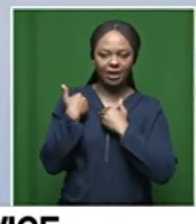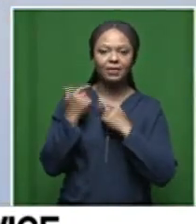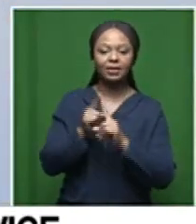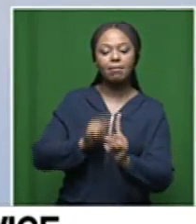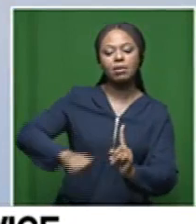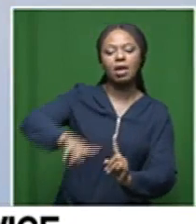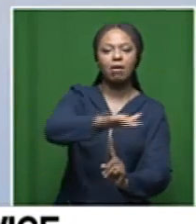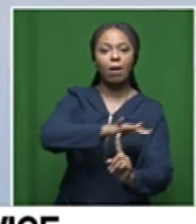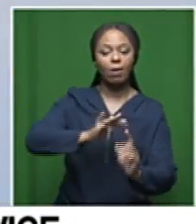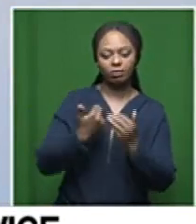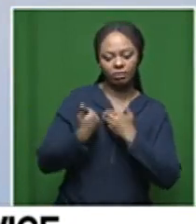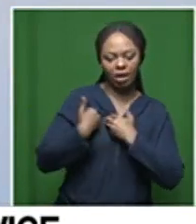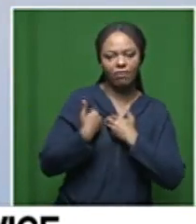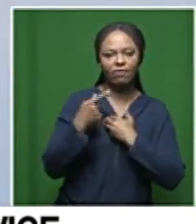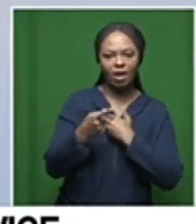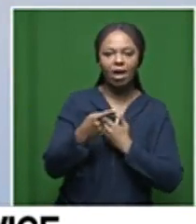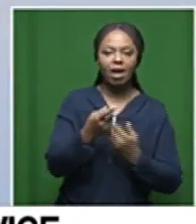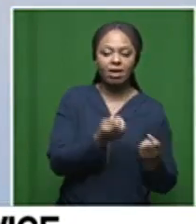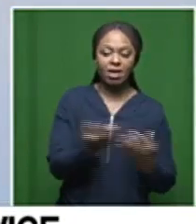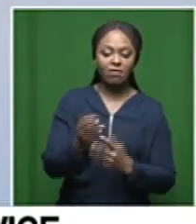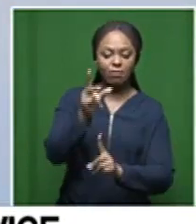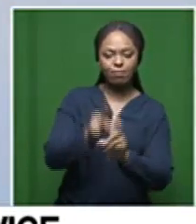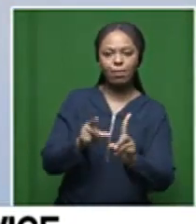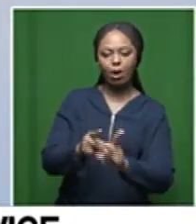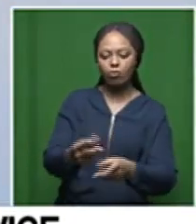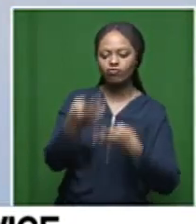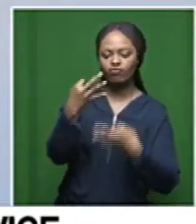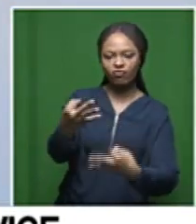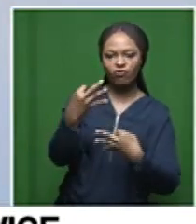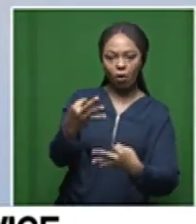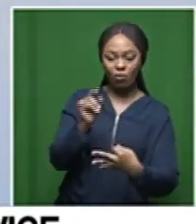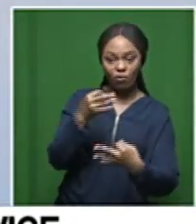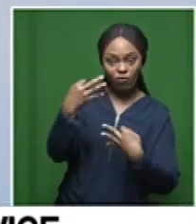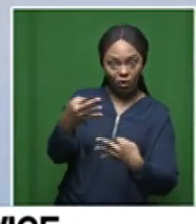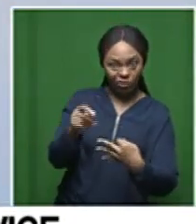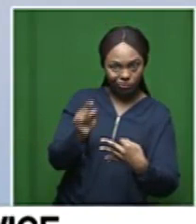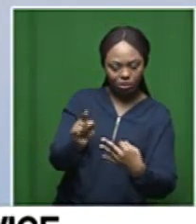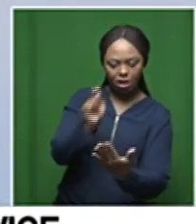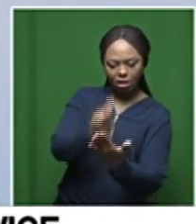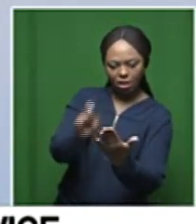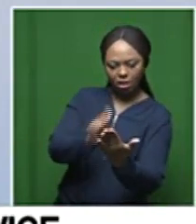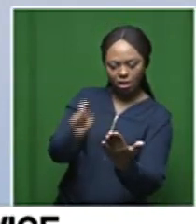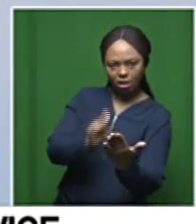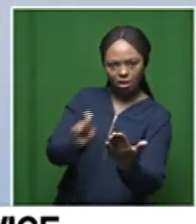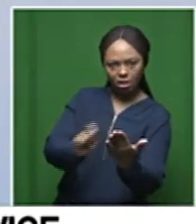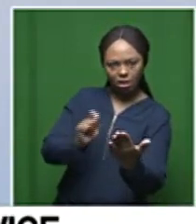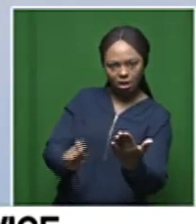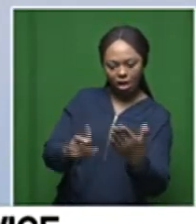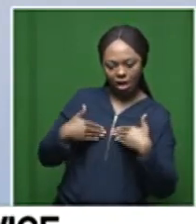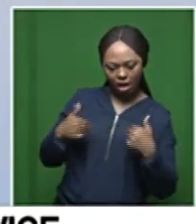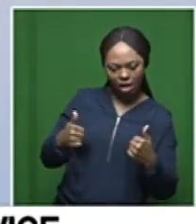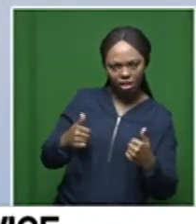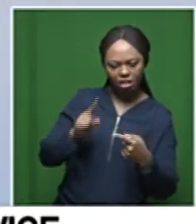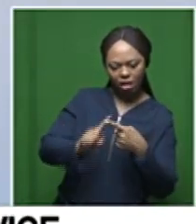then complete a questionnaire, which is a questionnaire intended to establish whether from their own health perspective, are